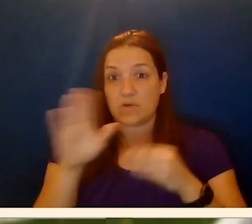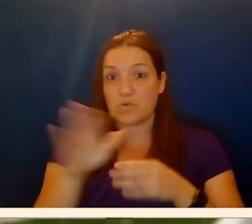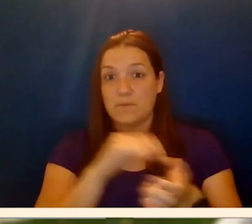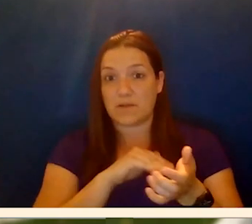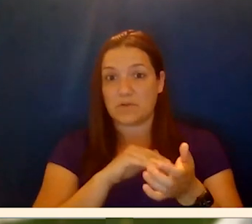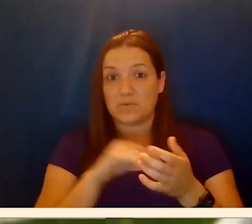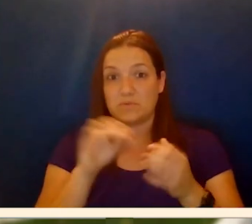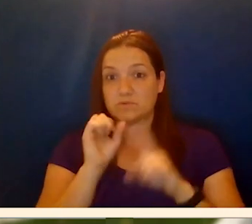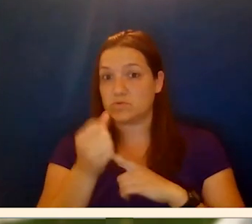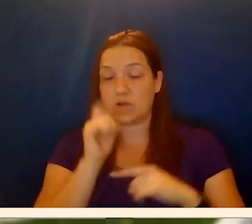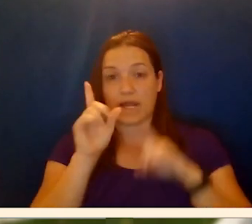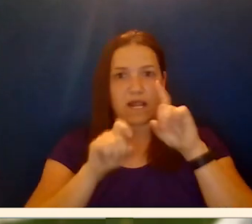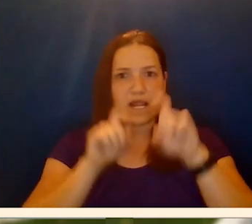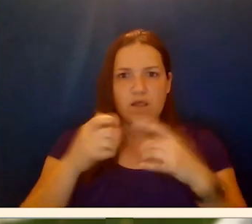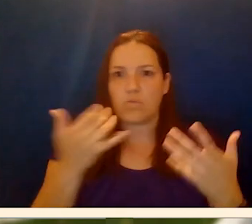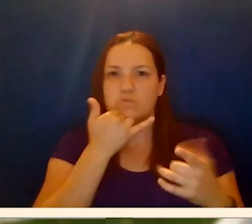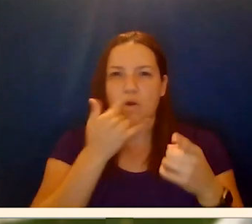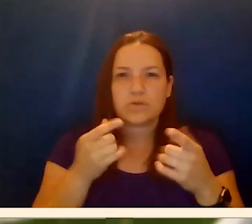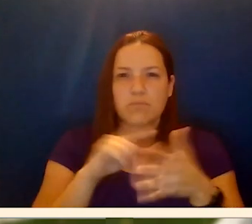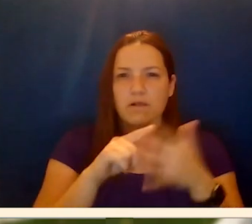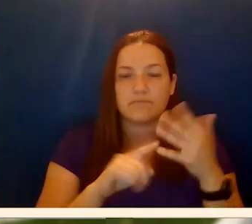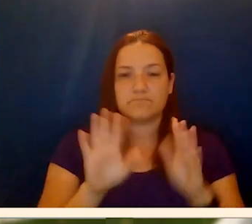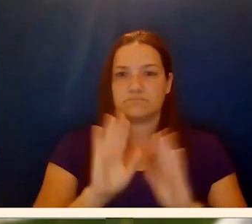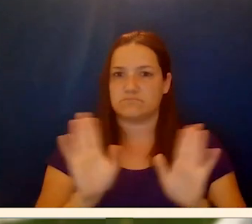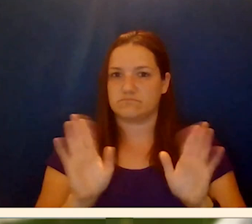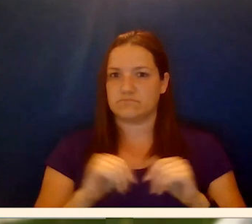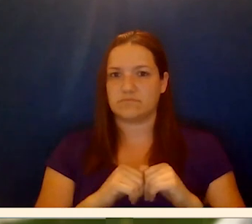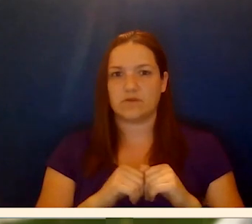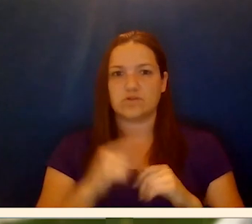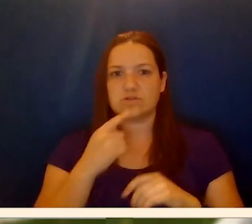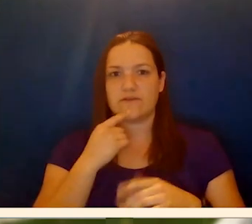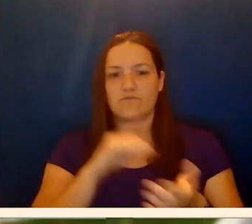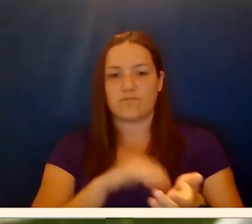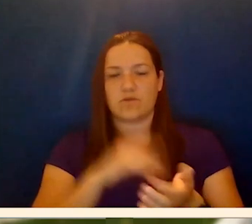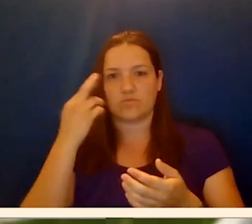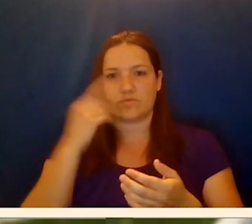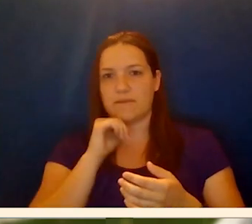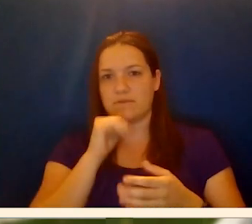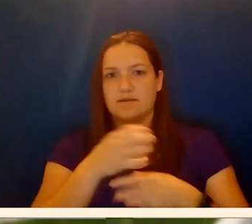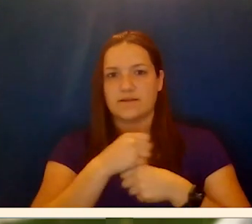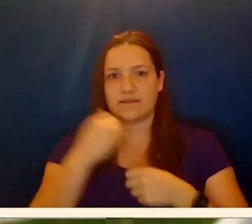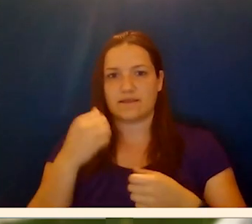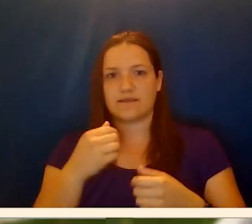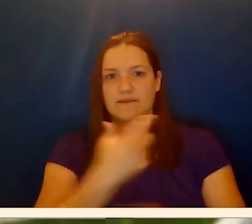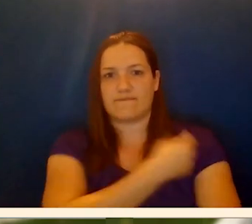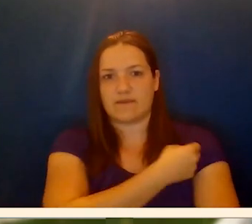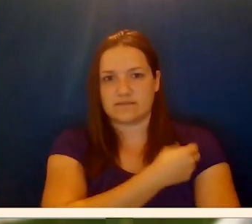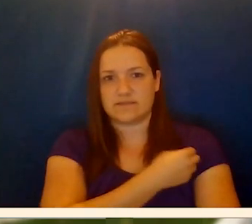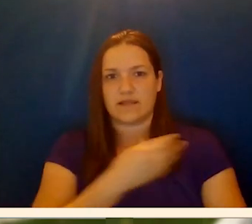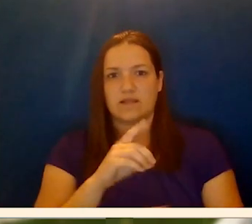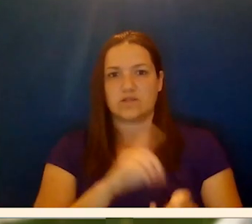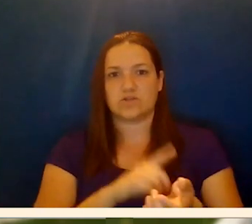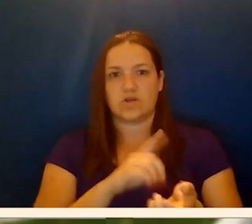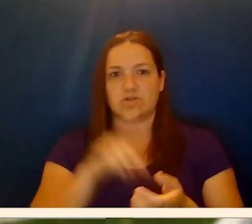they have to state is that for medical reasons, I'm not going to get vaccinated, and a physician has to sign it.